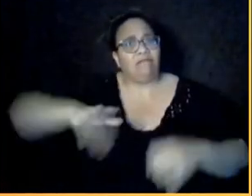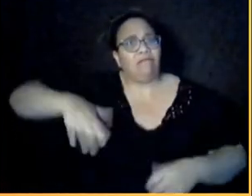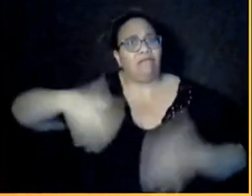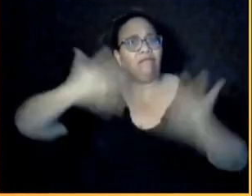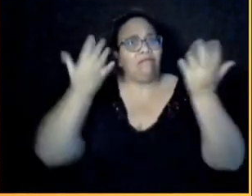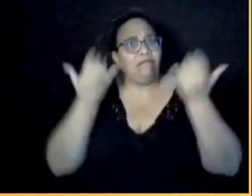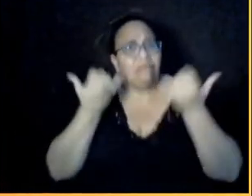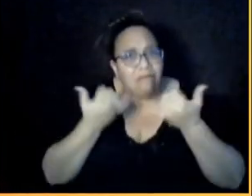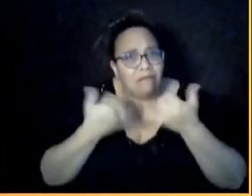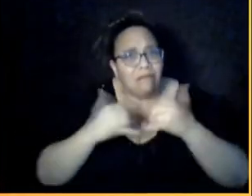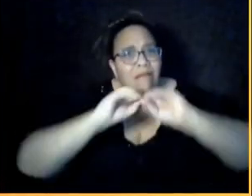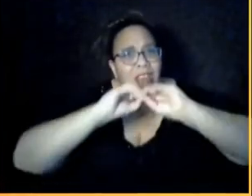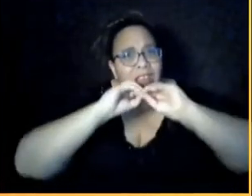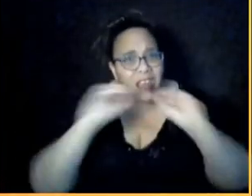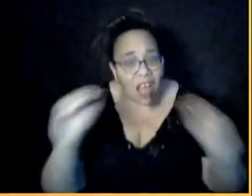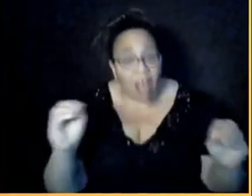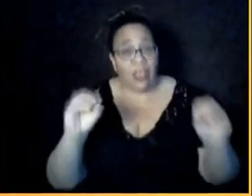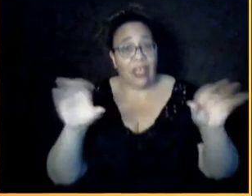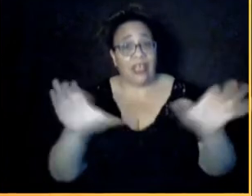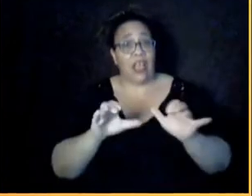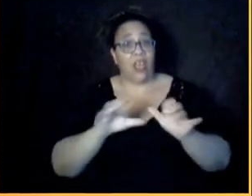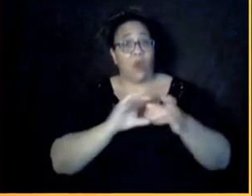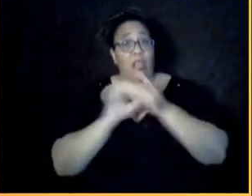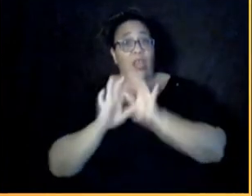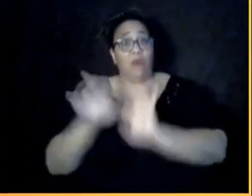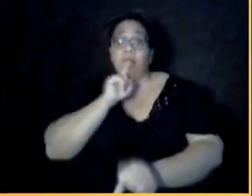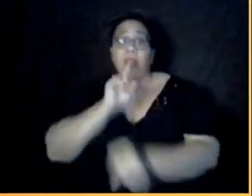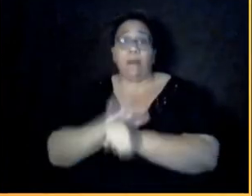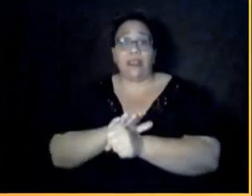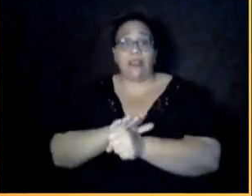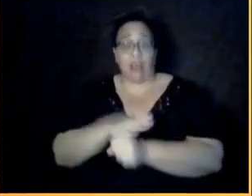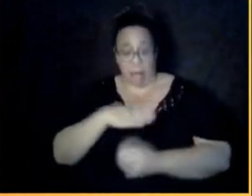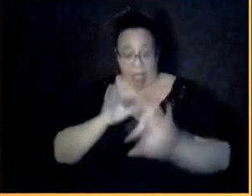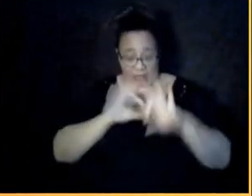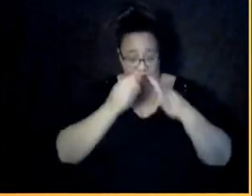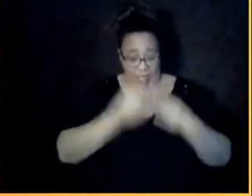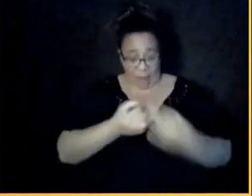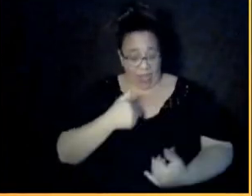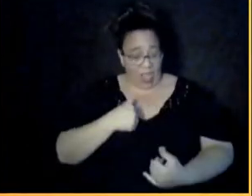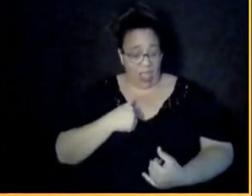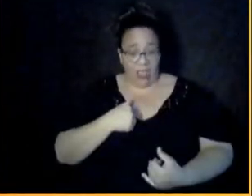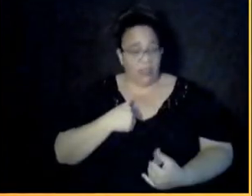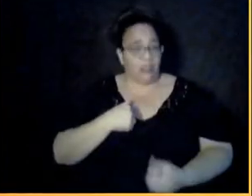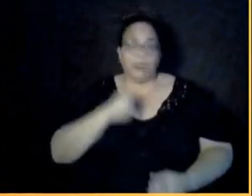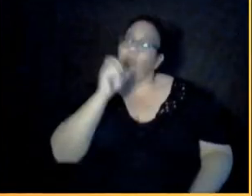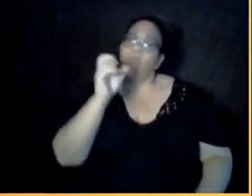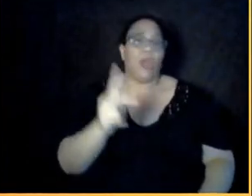my family and I, we're not okay. I don't think we're ever going to be okay.